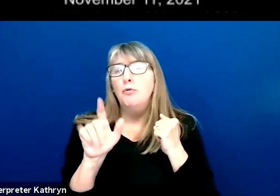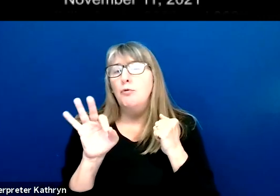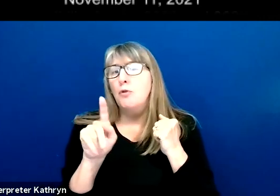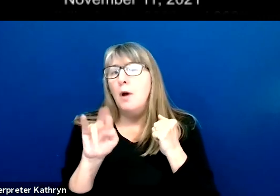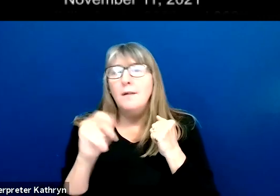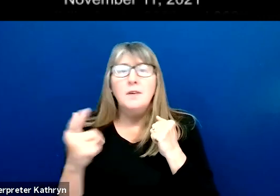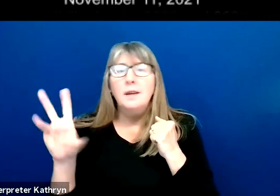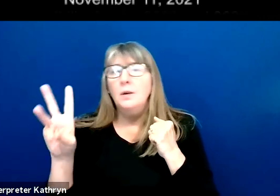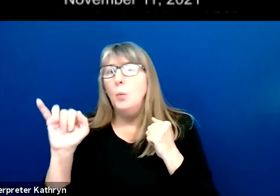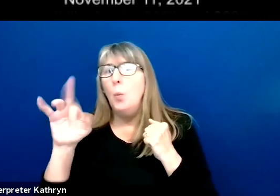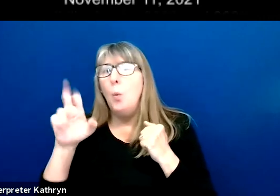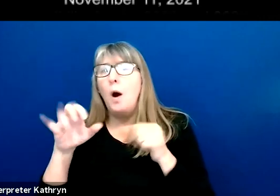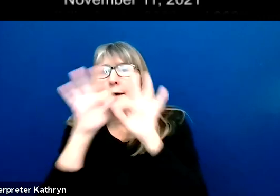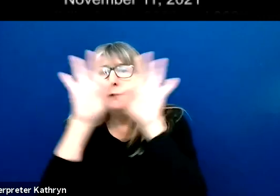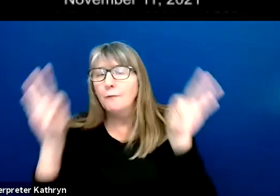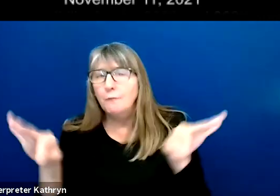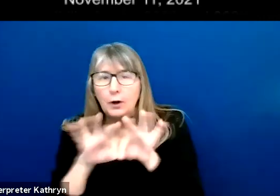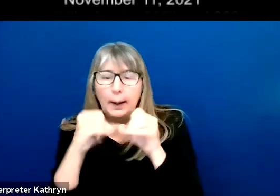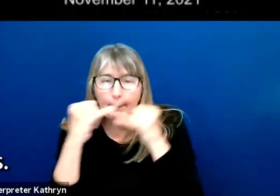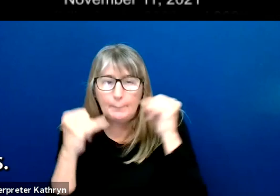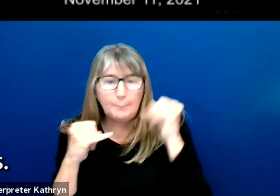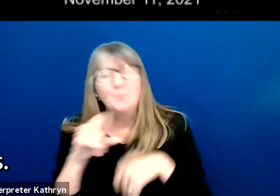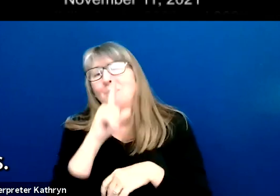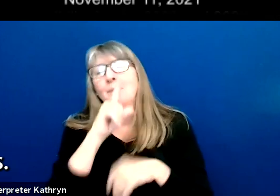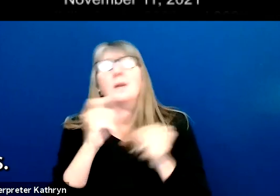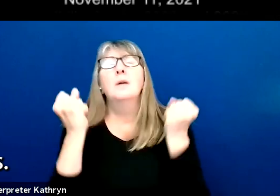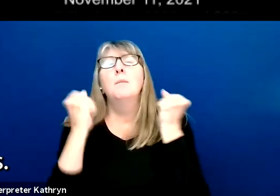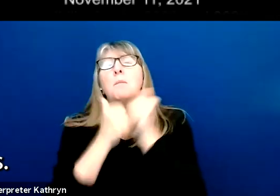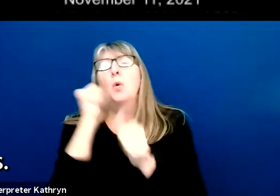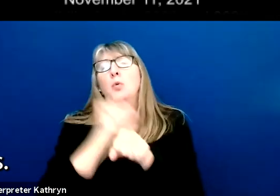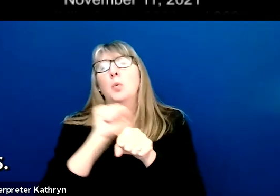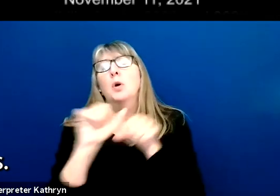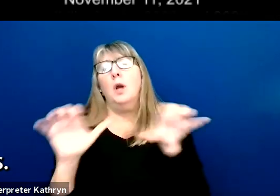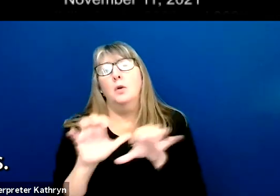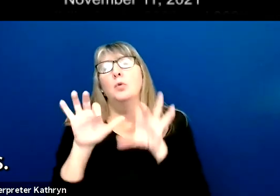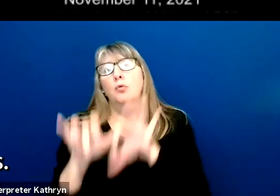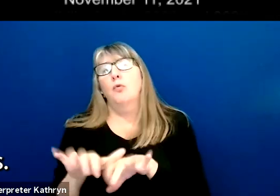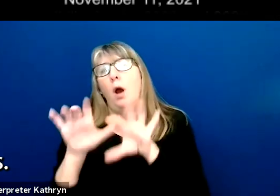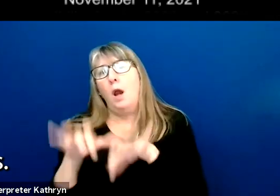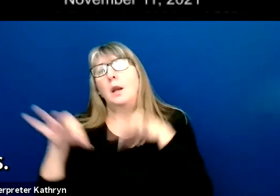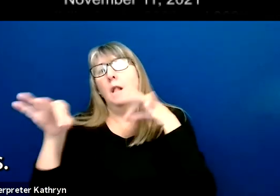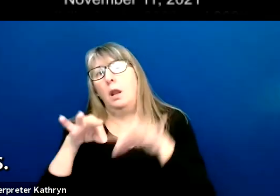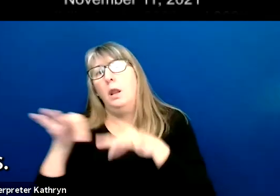of the design work that I do is through writing documents and describing